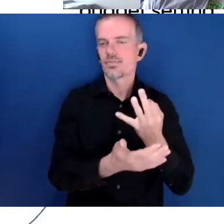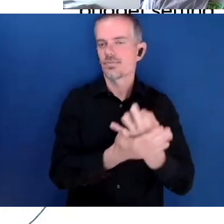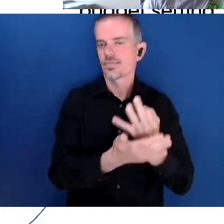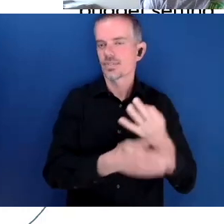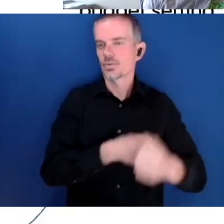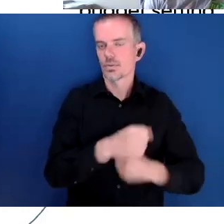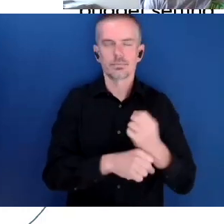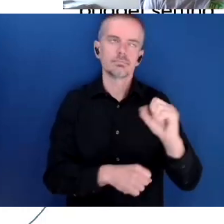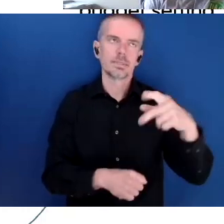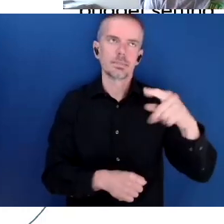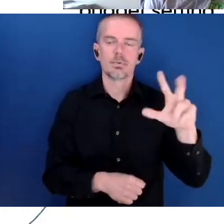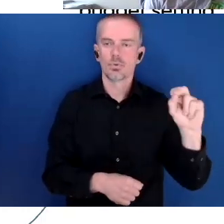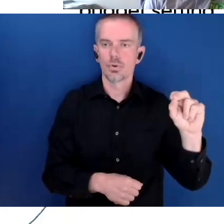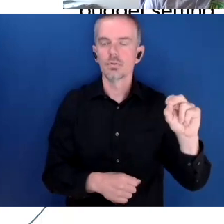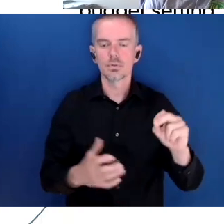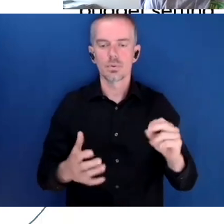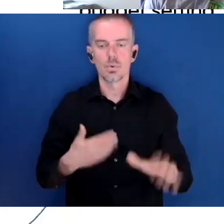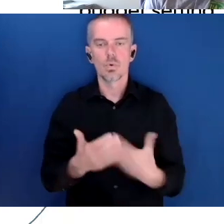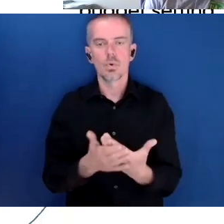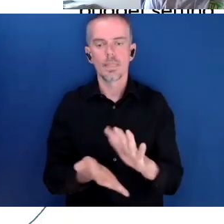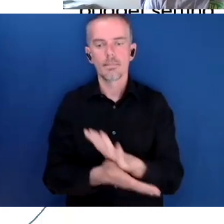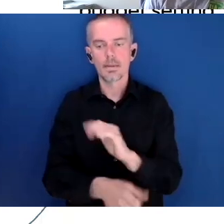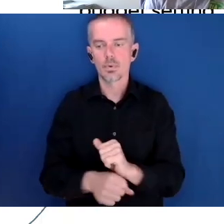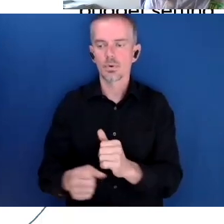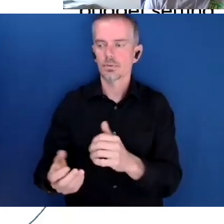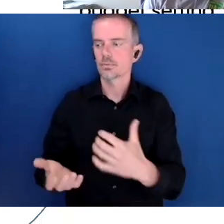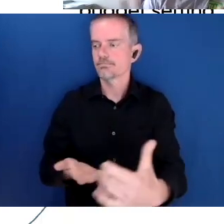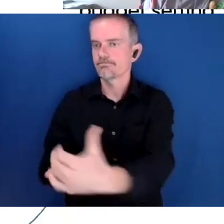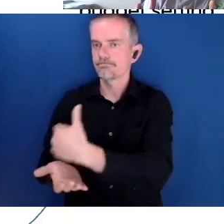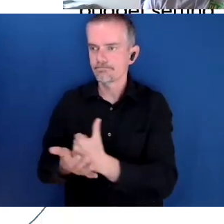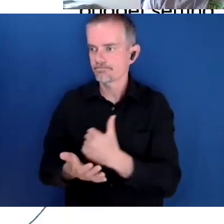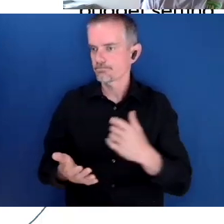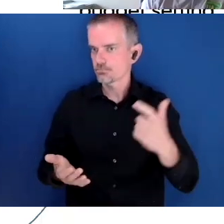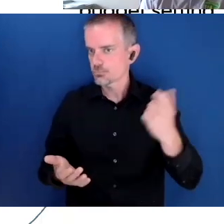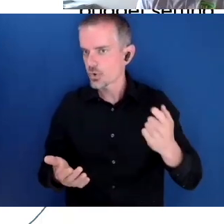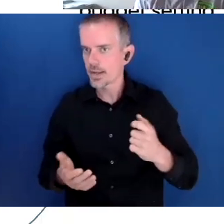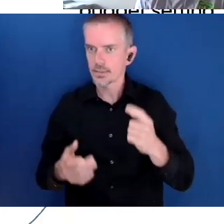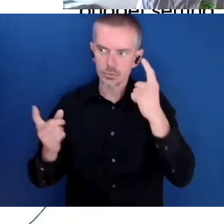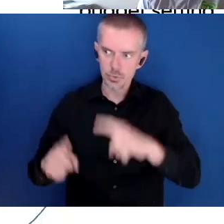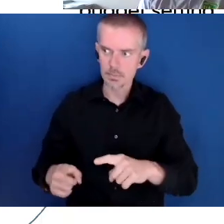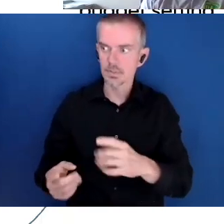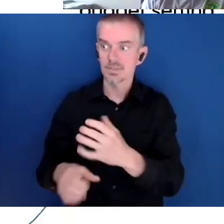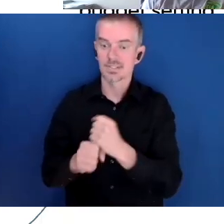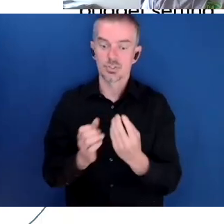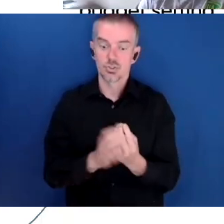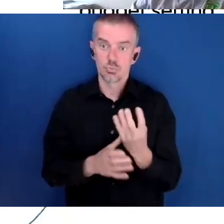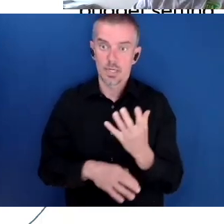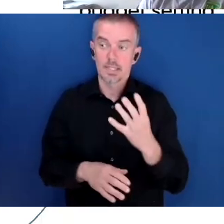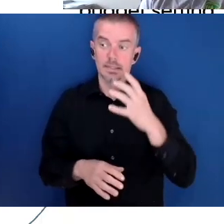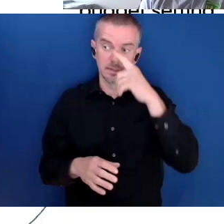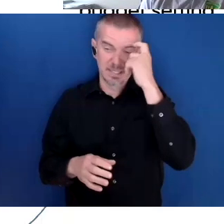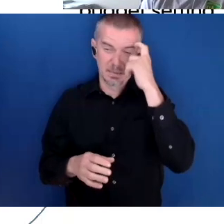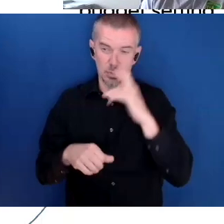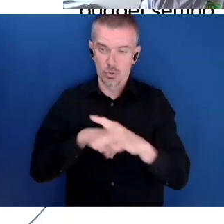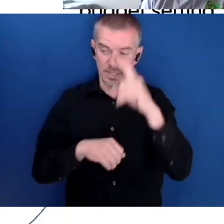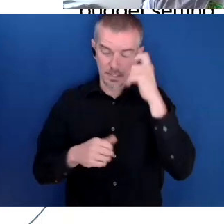And so kind of all that paperwork comes in the spring or early summer so that they can work through the processes to actually get that money